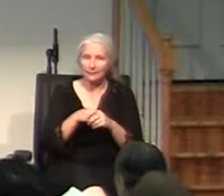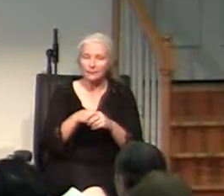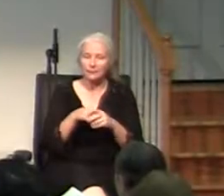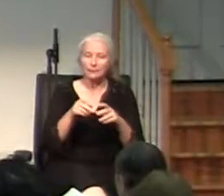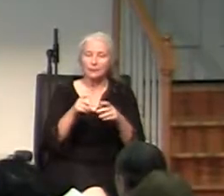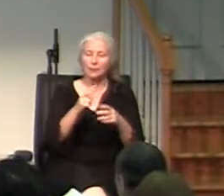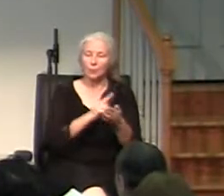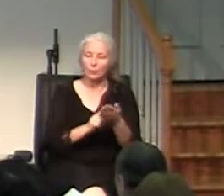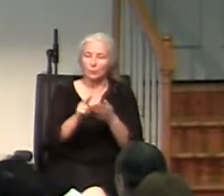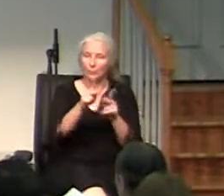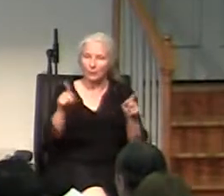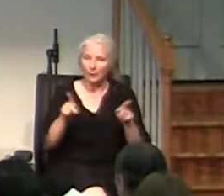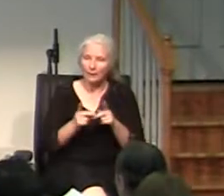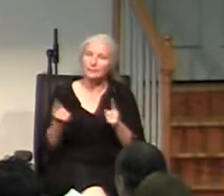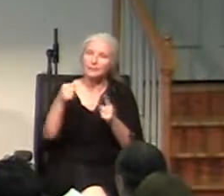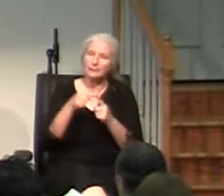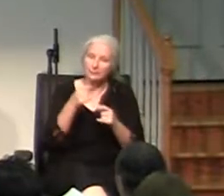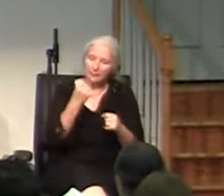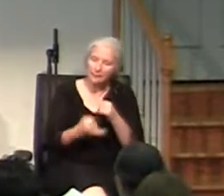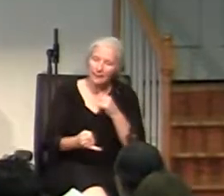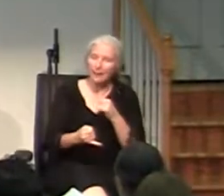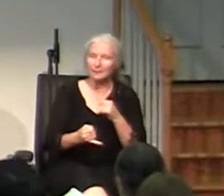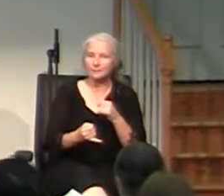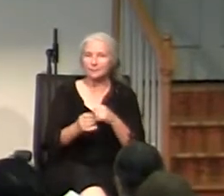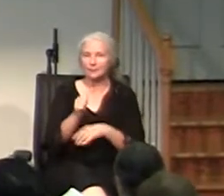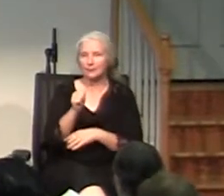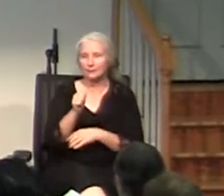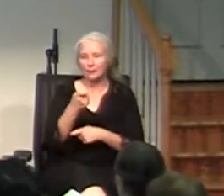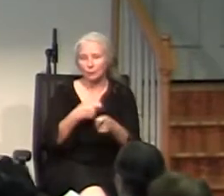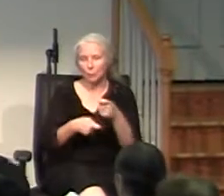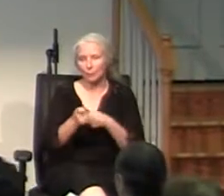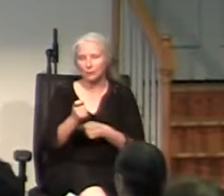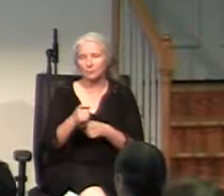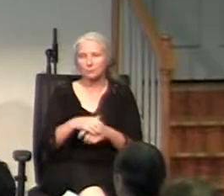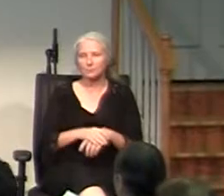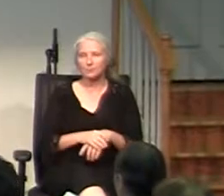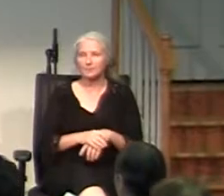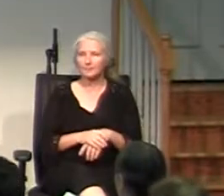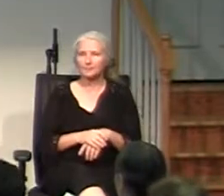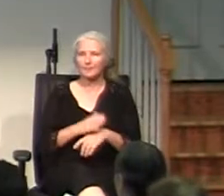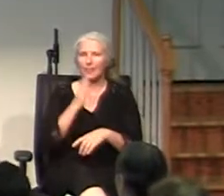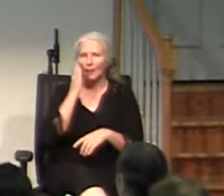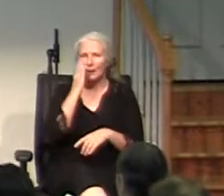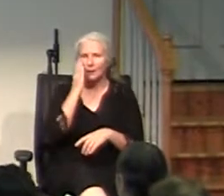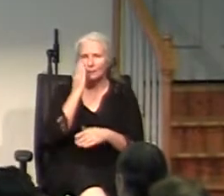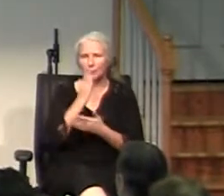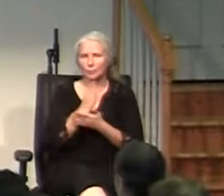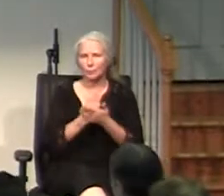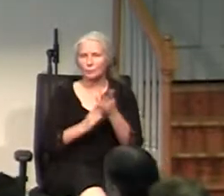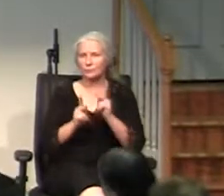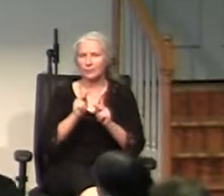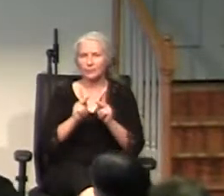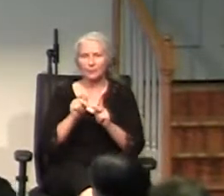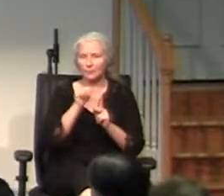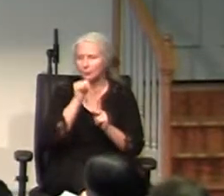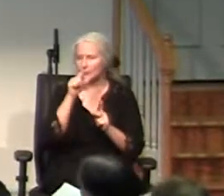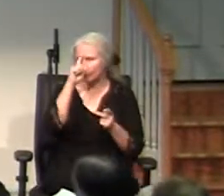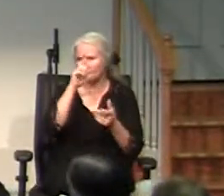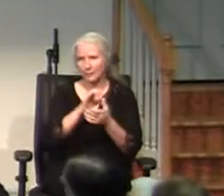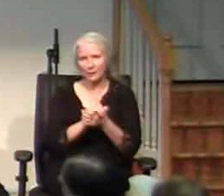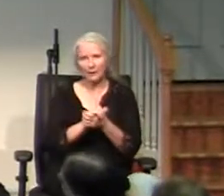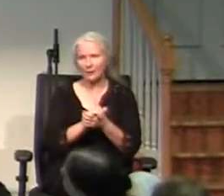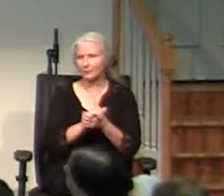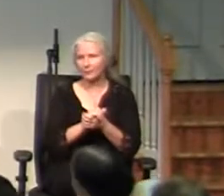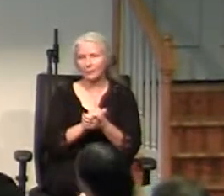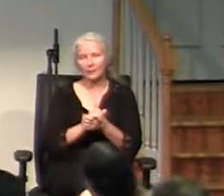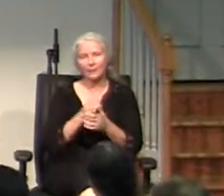us, I don't know about anyone in this room, but I know there are some people who do not believe in a